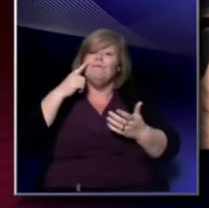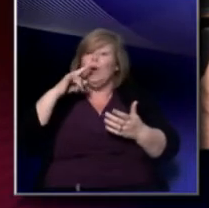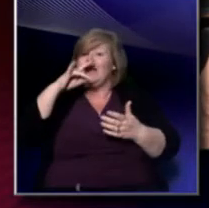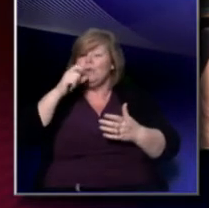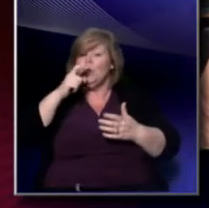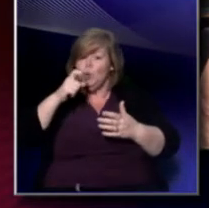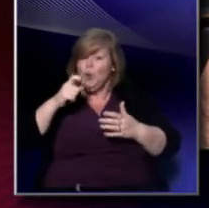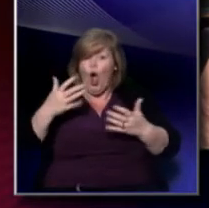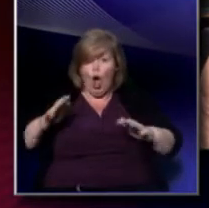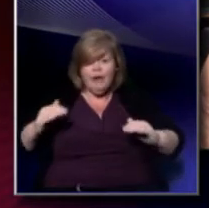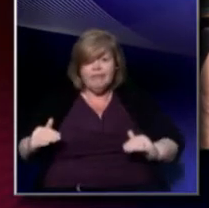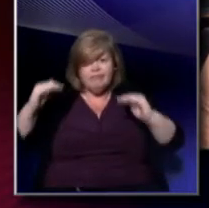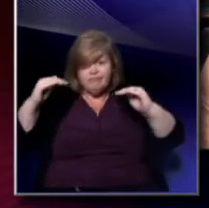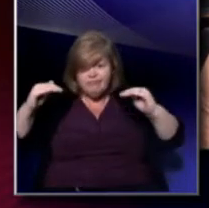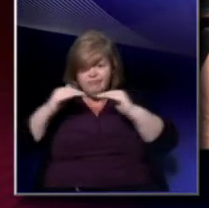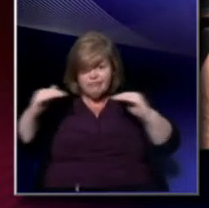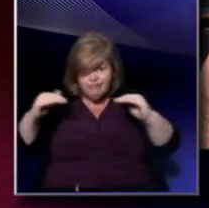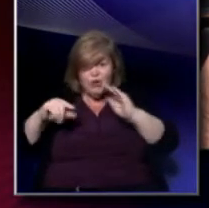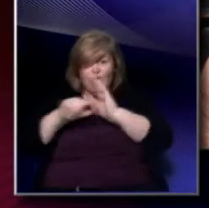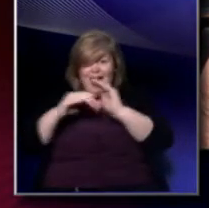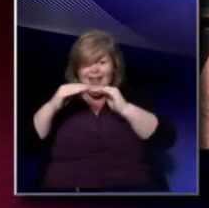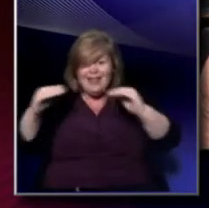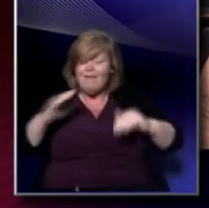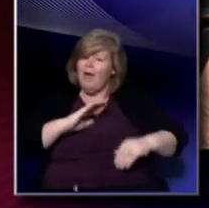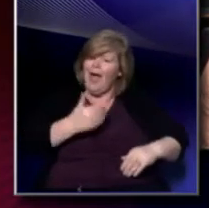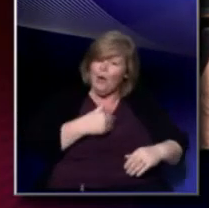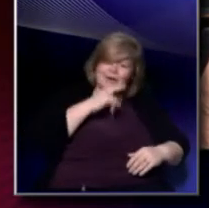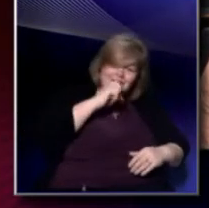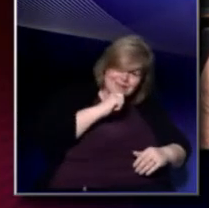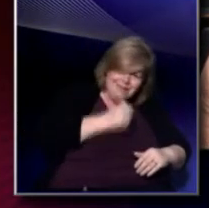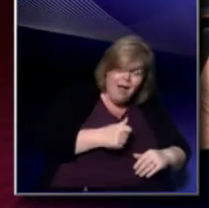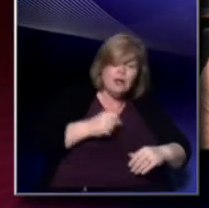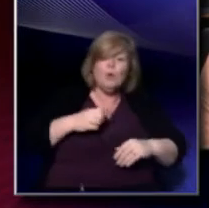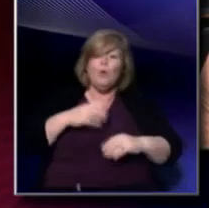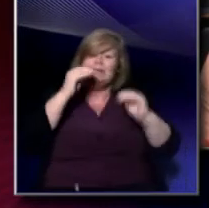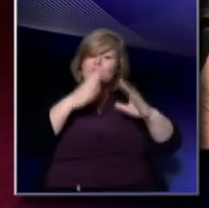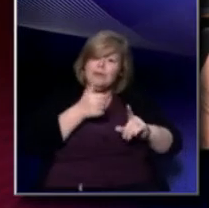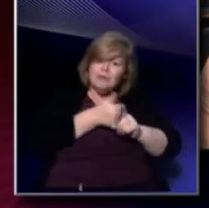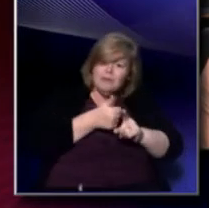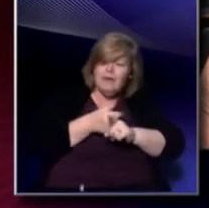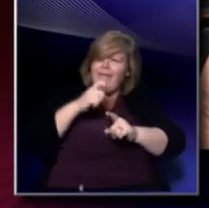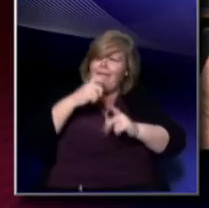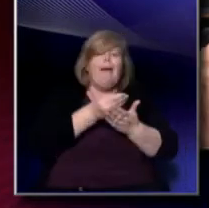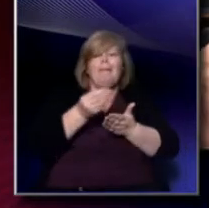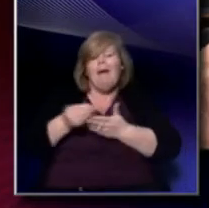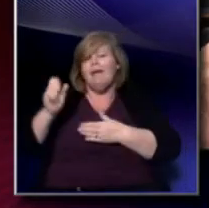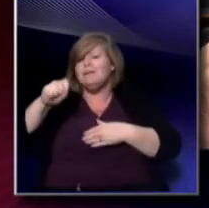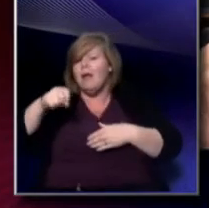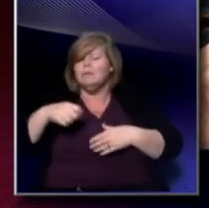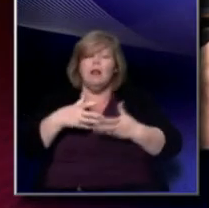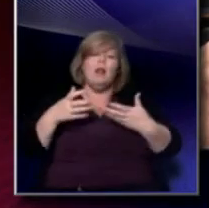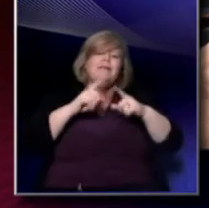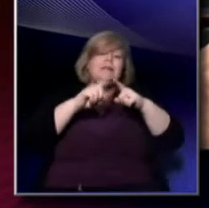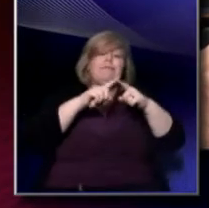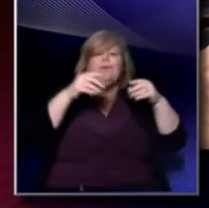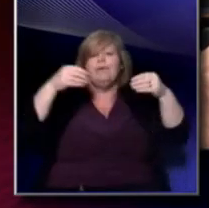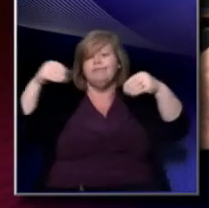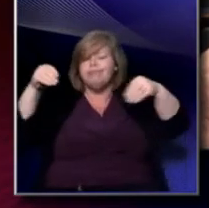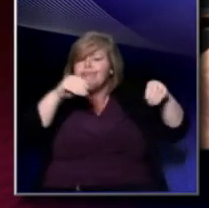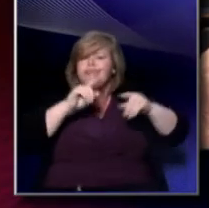lot of our kids aren't. And the teachers are really up to their own devices to try to figure out how do we modify the curriculum out there. We